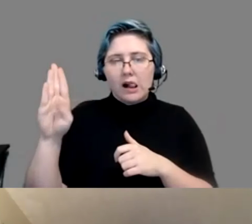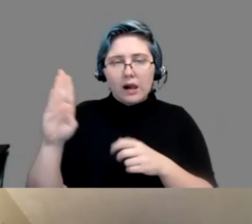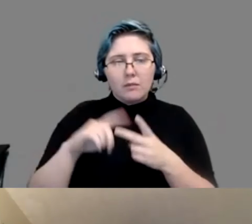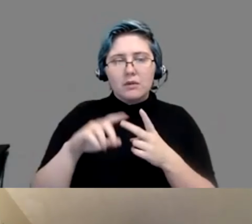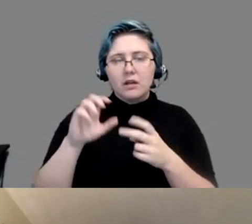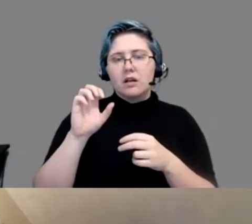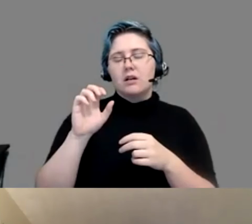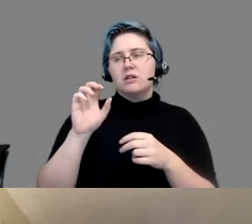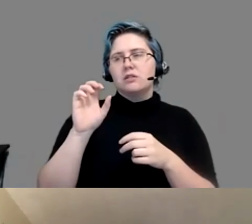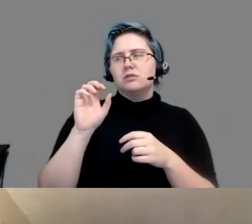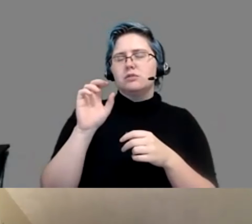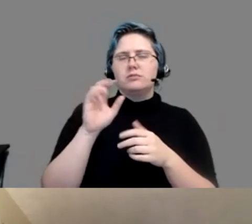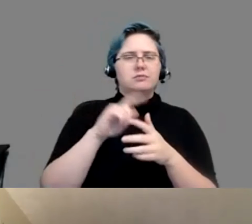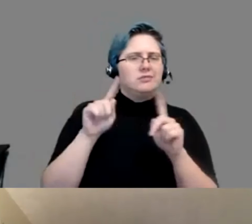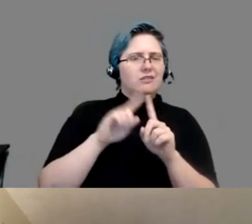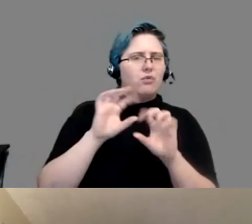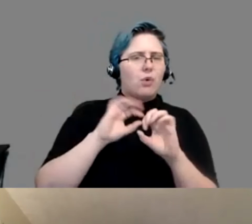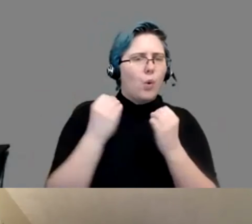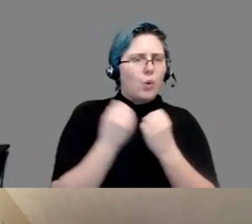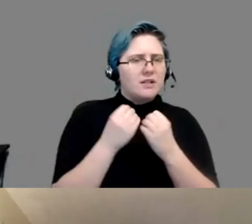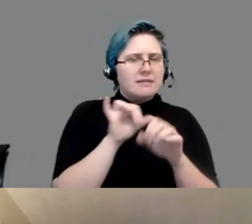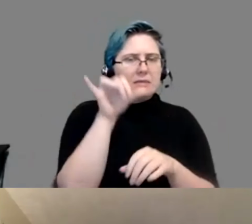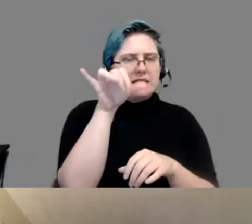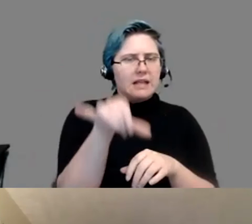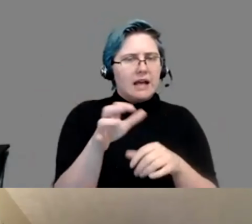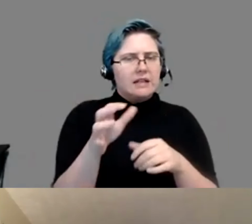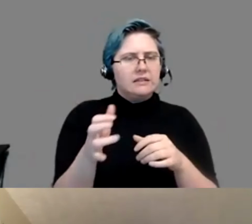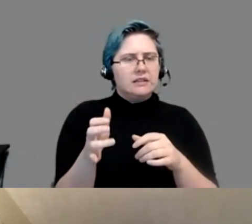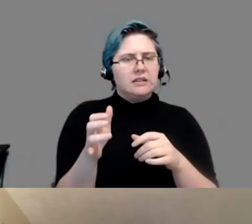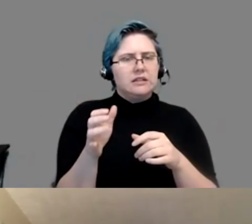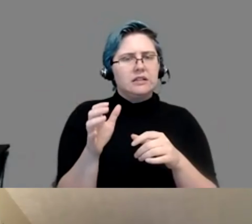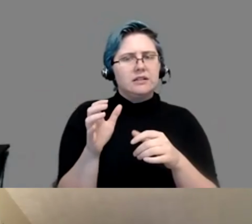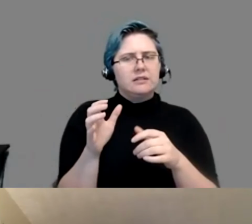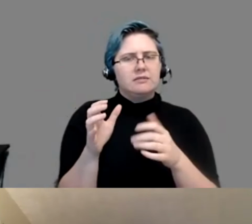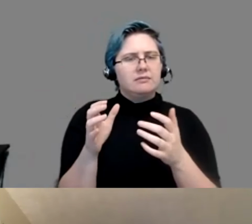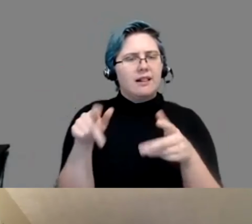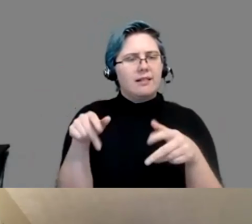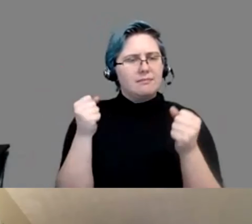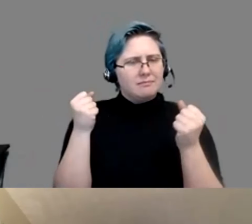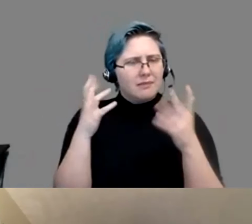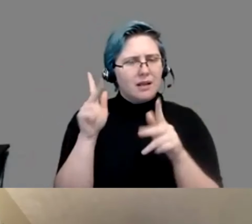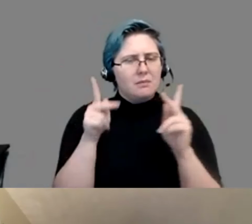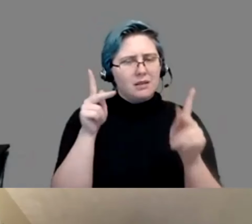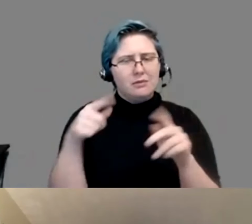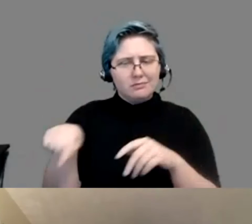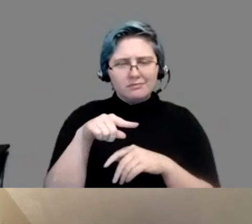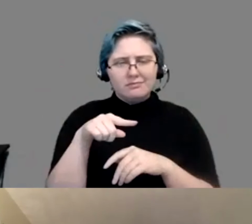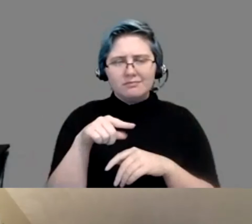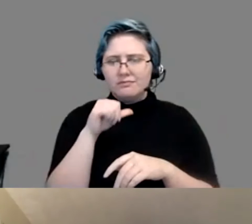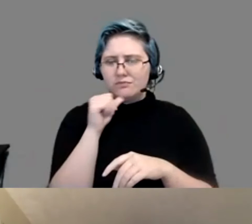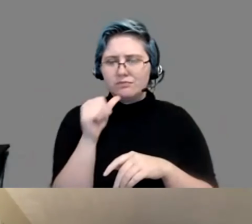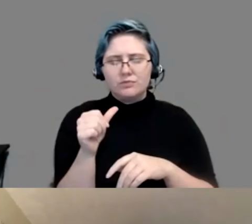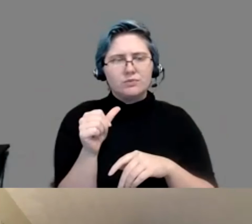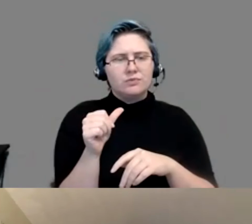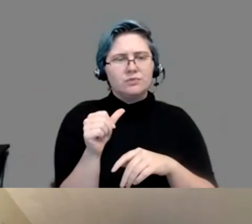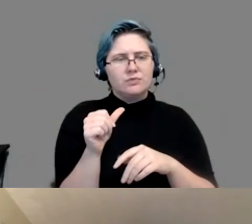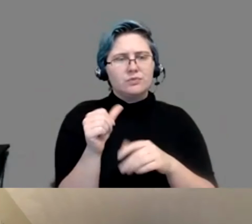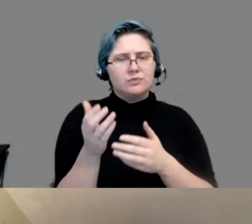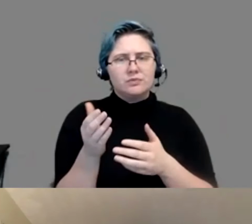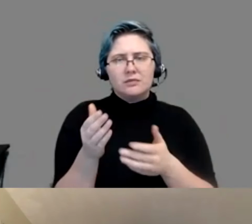Shriners, different organizations like that, that a lot of people don't bring up